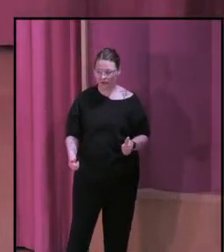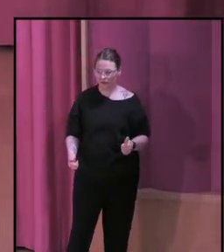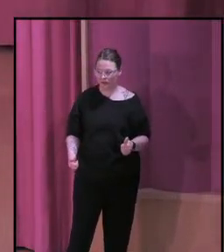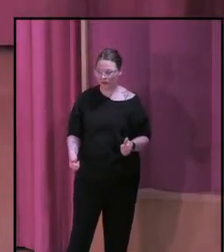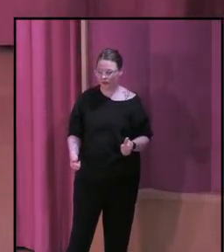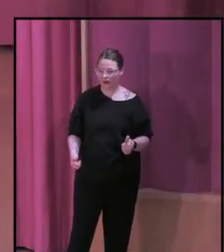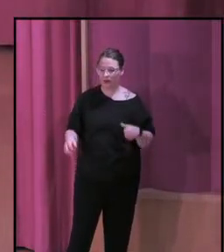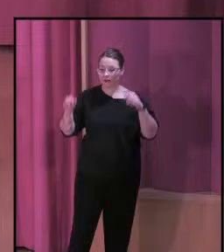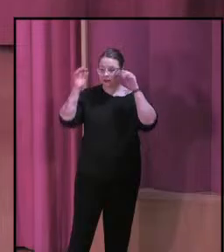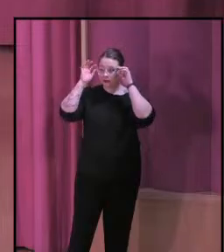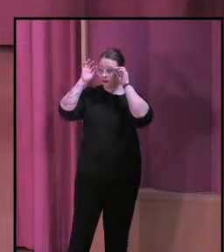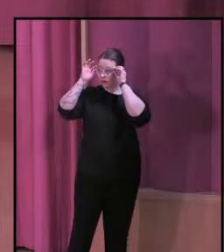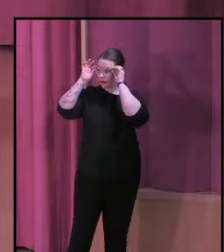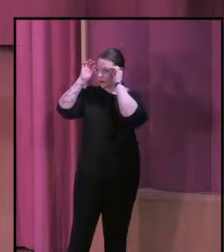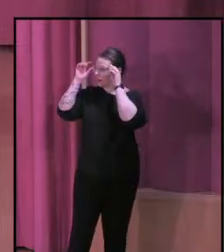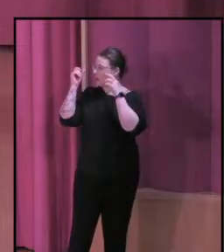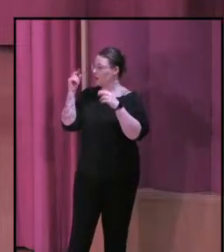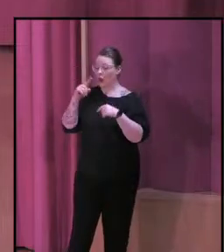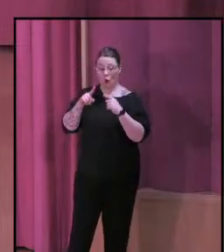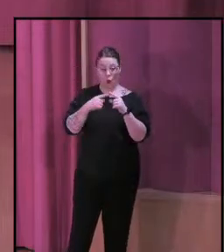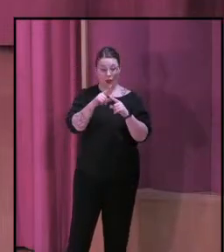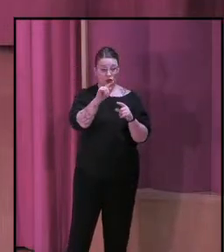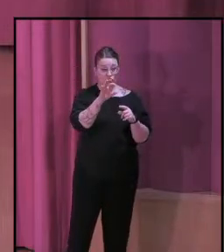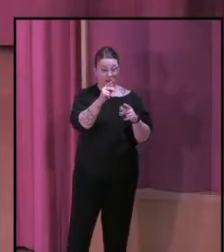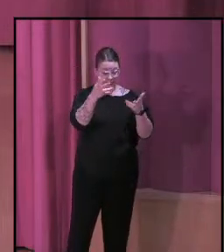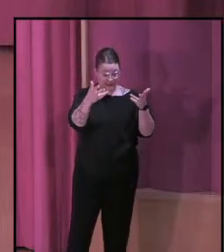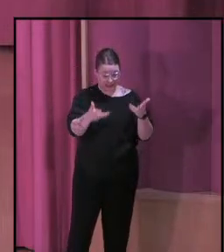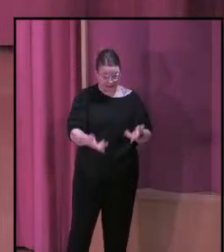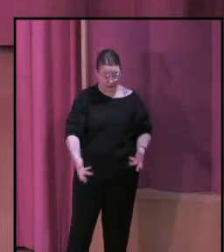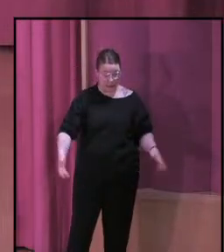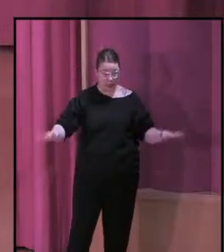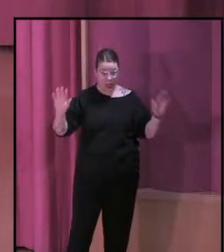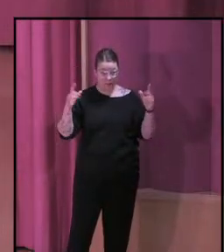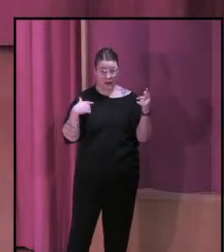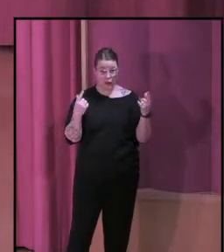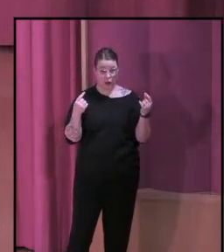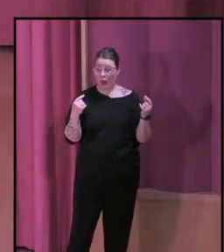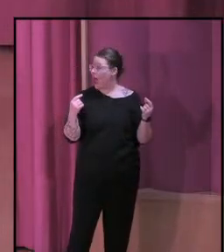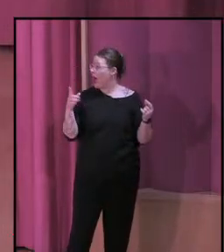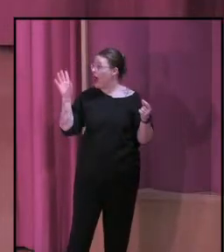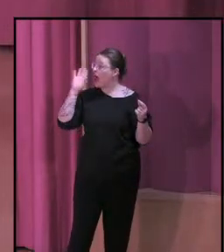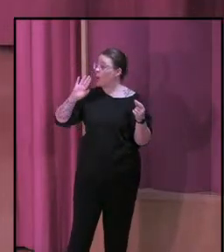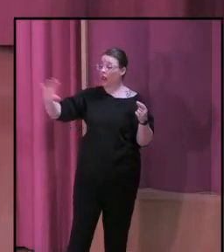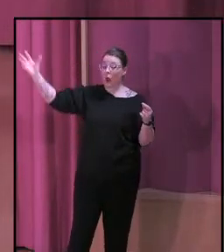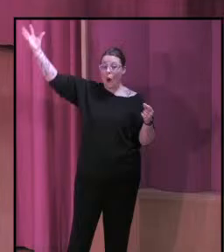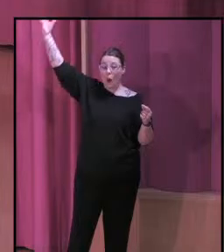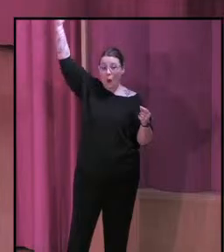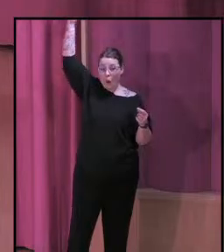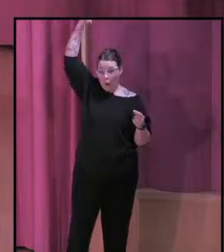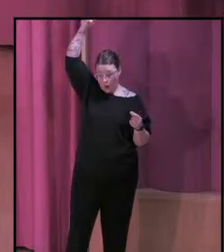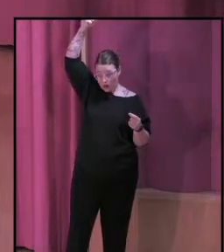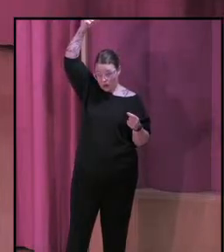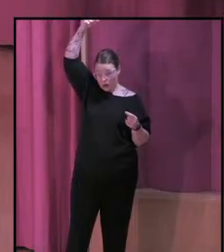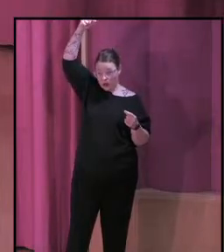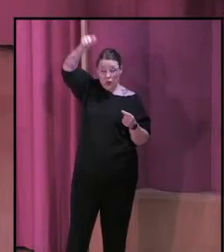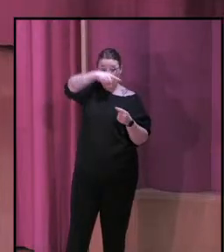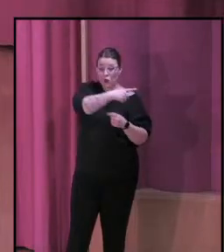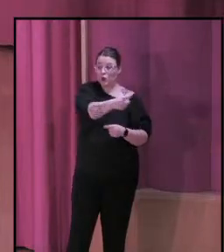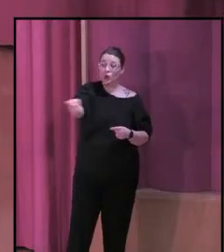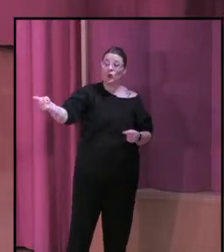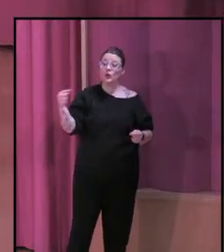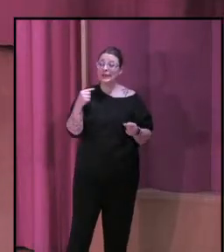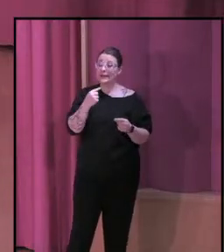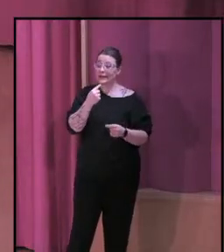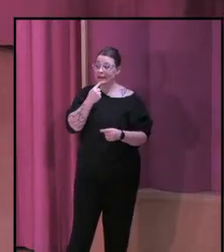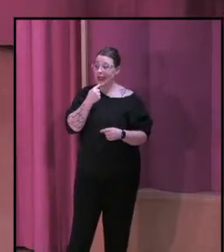I finish this trick is I'm going to reach up on top of my head and grab onto the gigantic top. When I do that, I'd like you all to say out loud